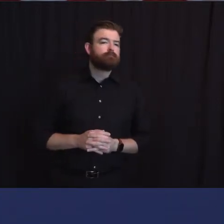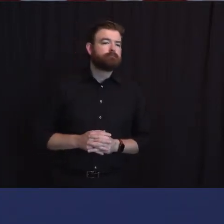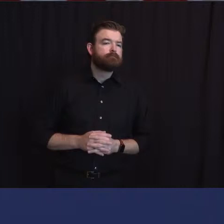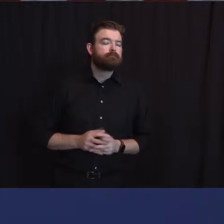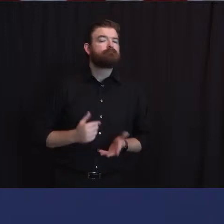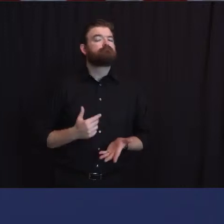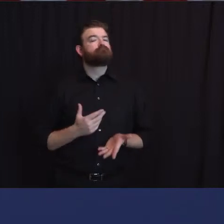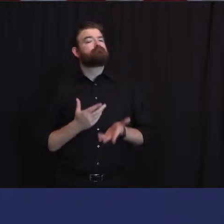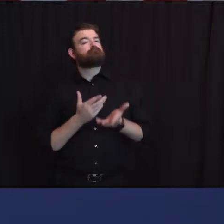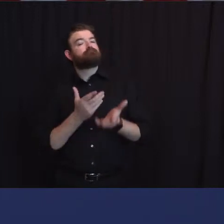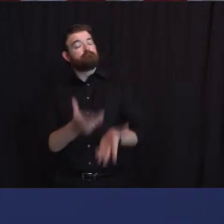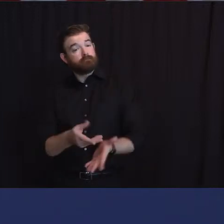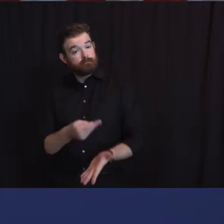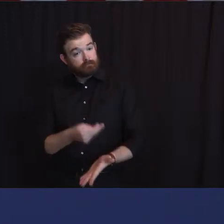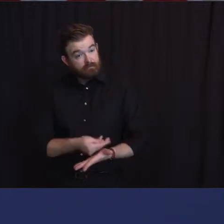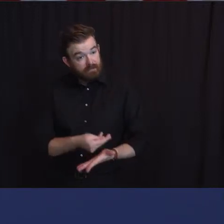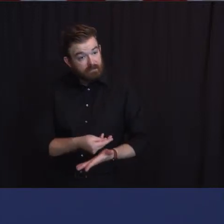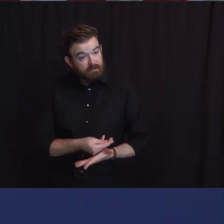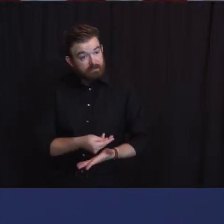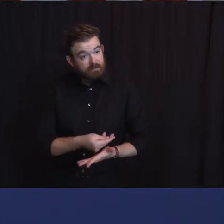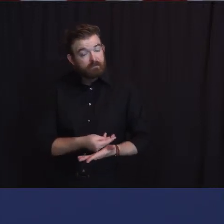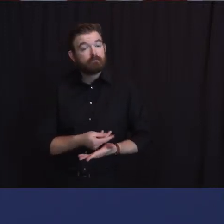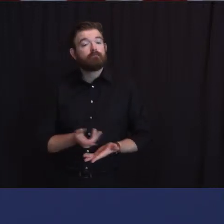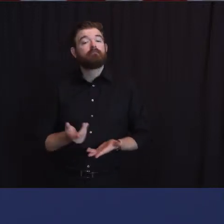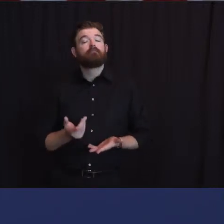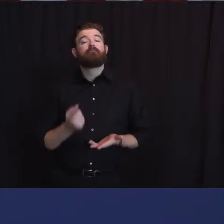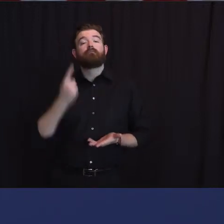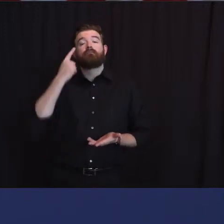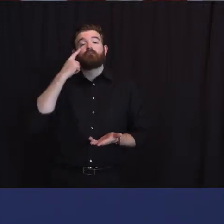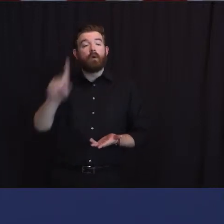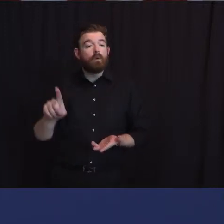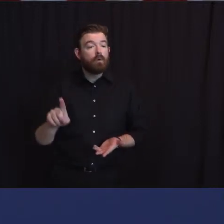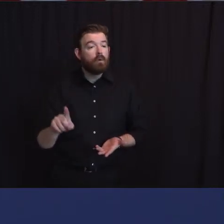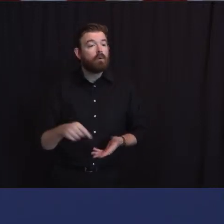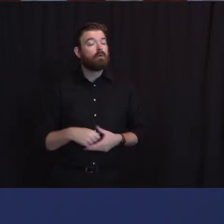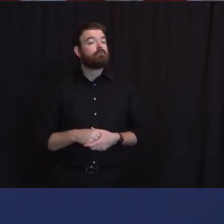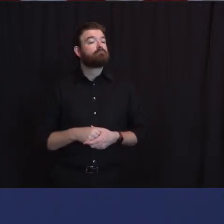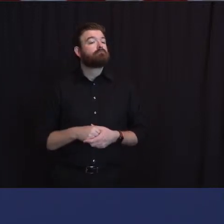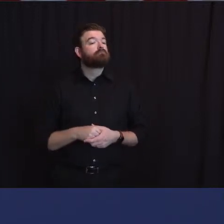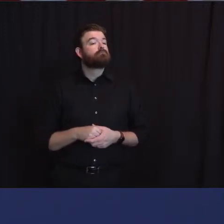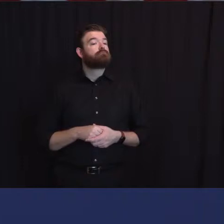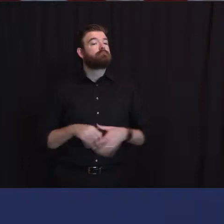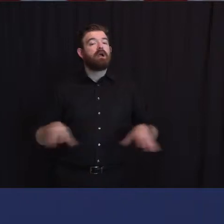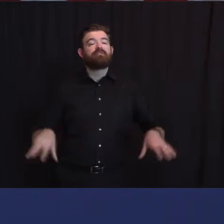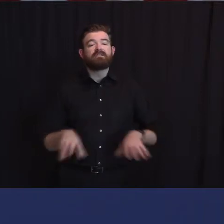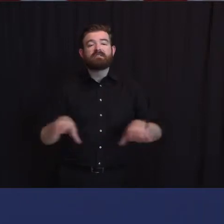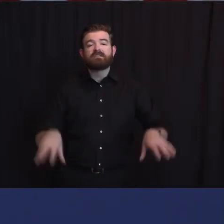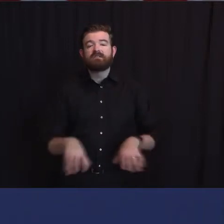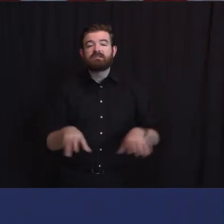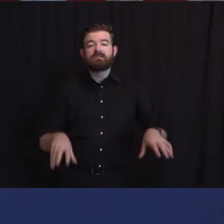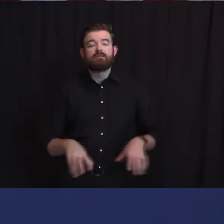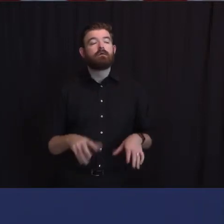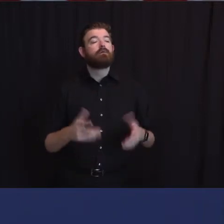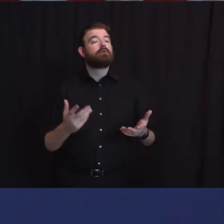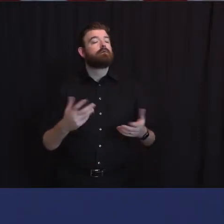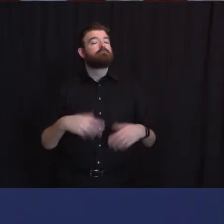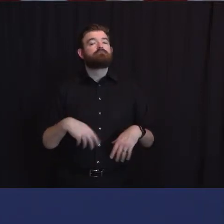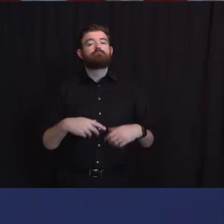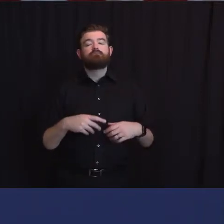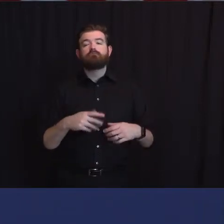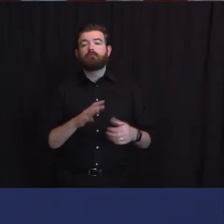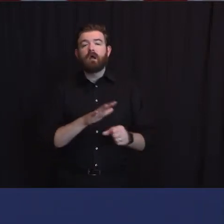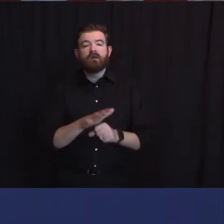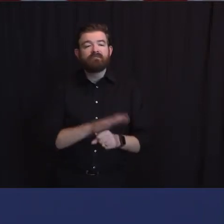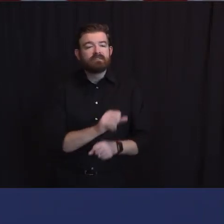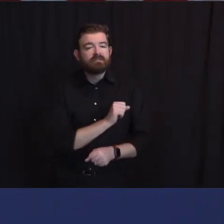funding several activities to provide districts with the staff and external supports needed to build expertise